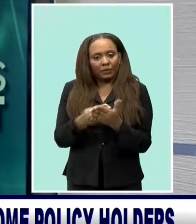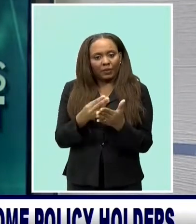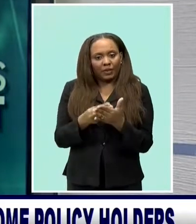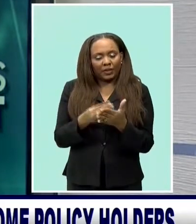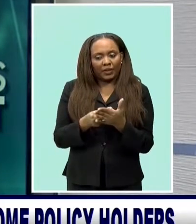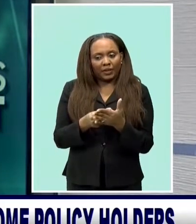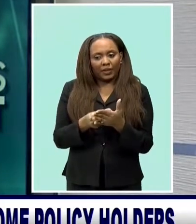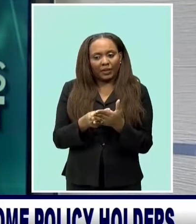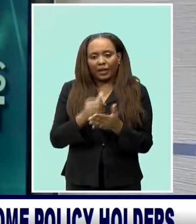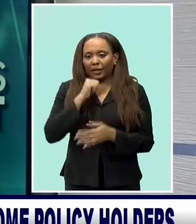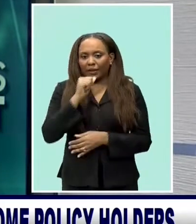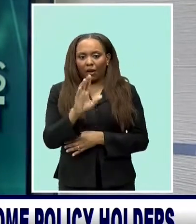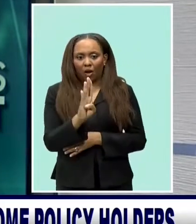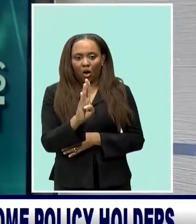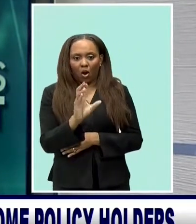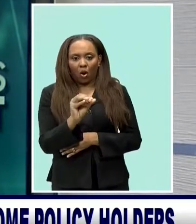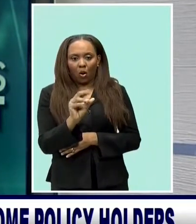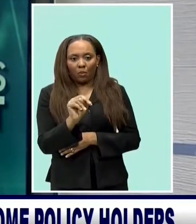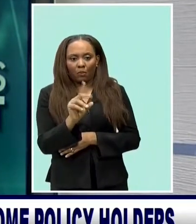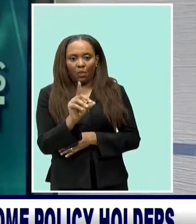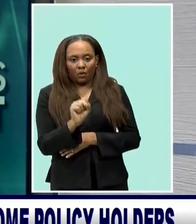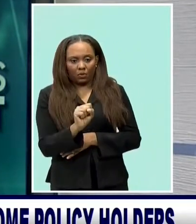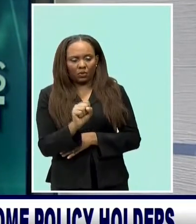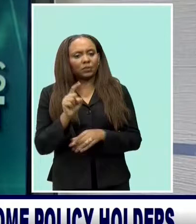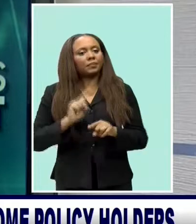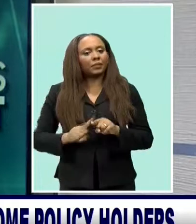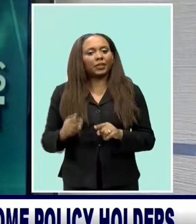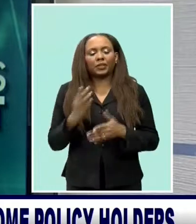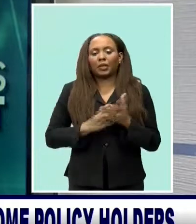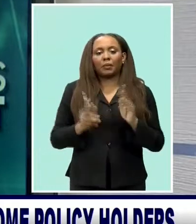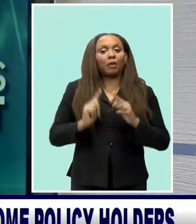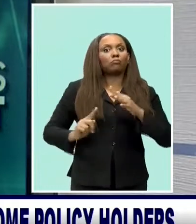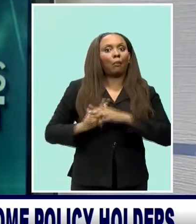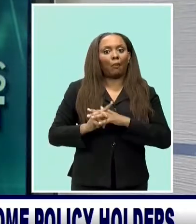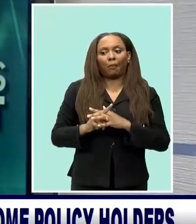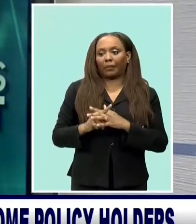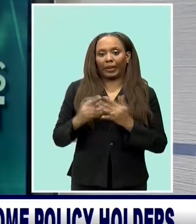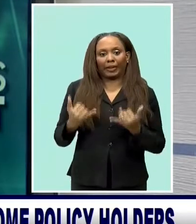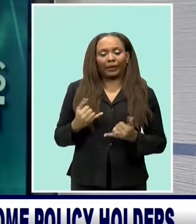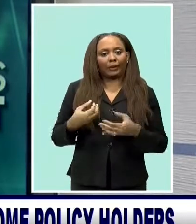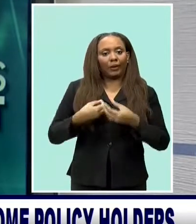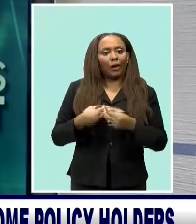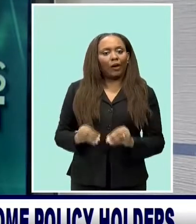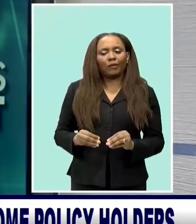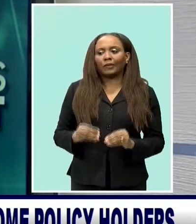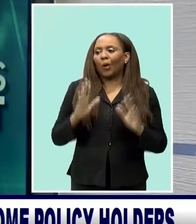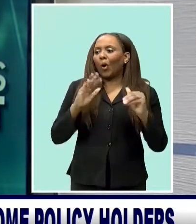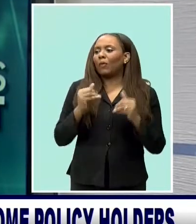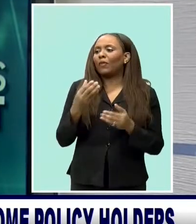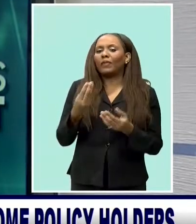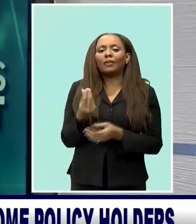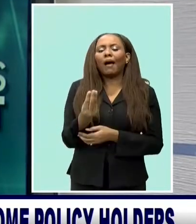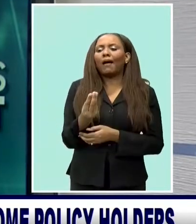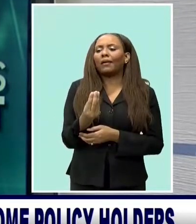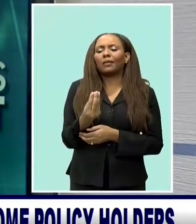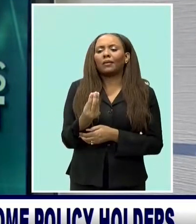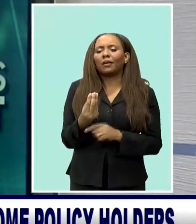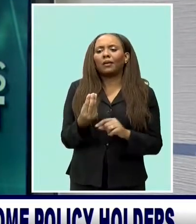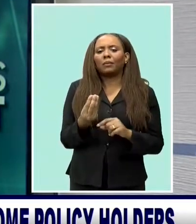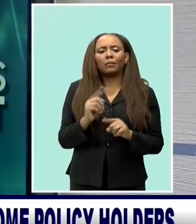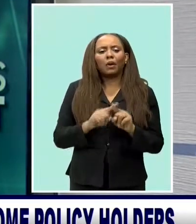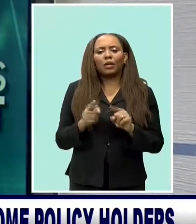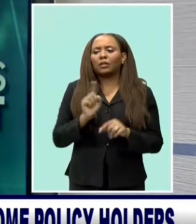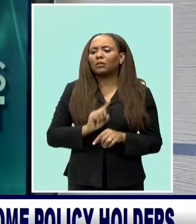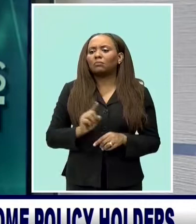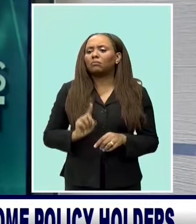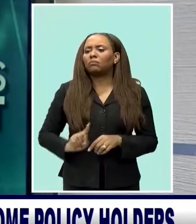error, some people still showed up at the Worthing office today expecting to get cash in cases where they were supposed to receive bonds only.